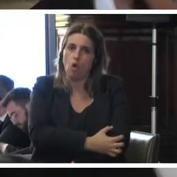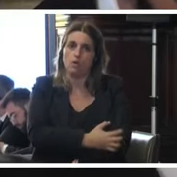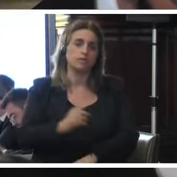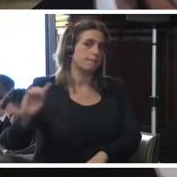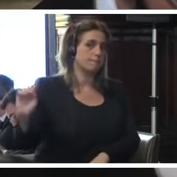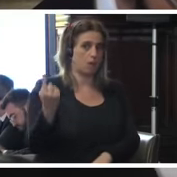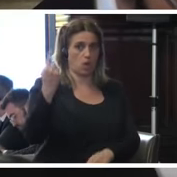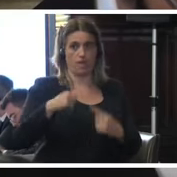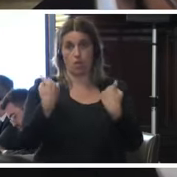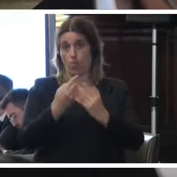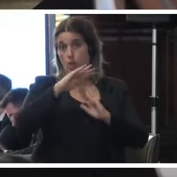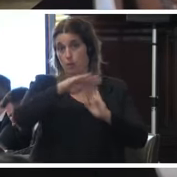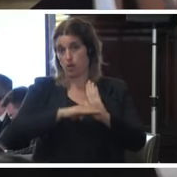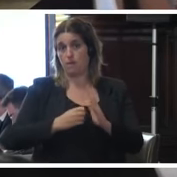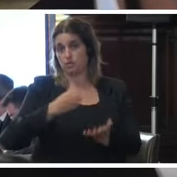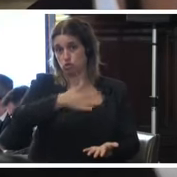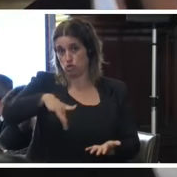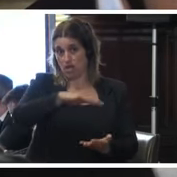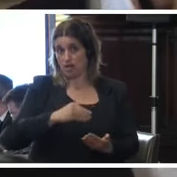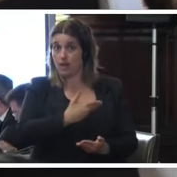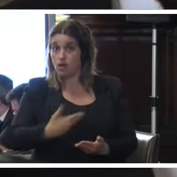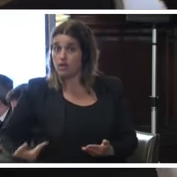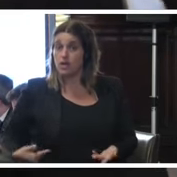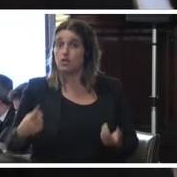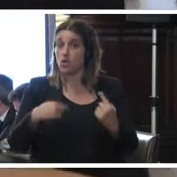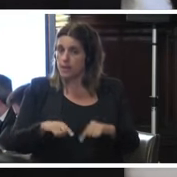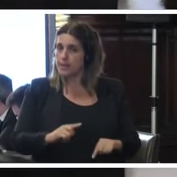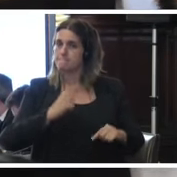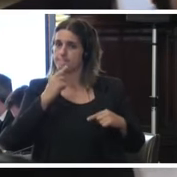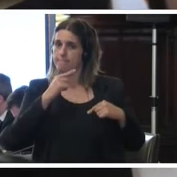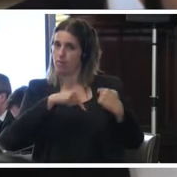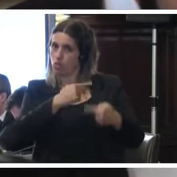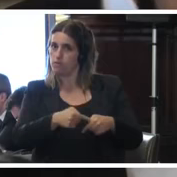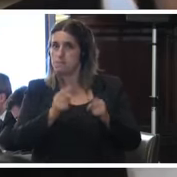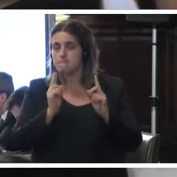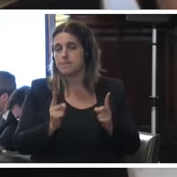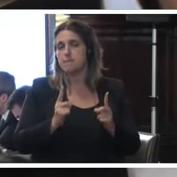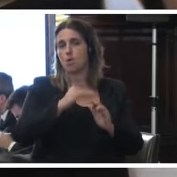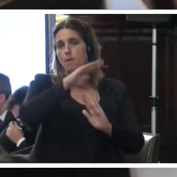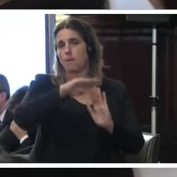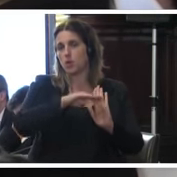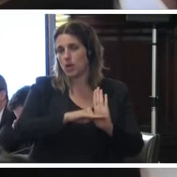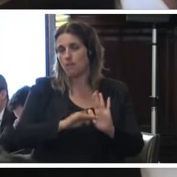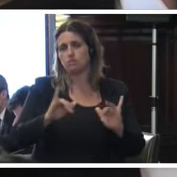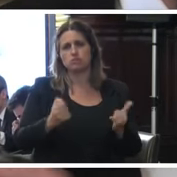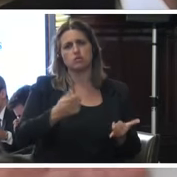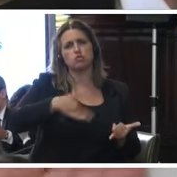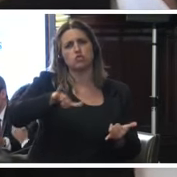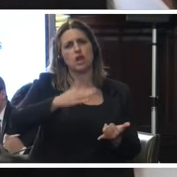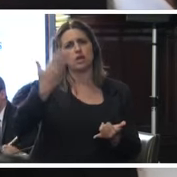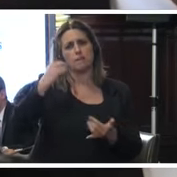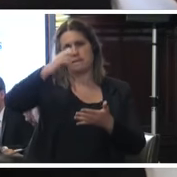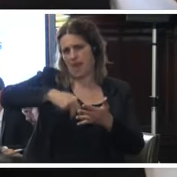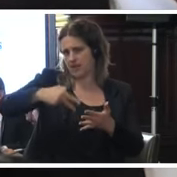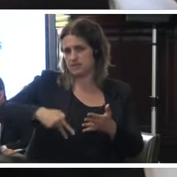kept all previous social programs that were in place so that they suffer the least. Very briefly, I would like to give the